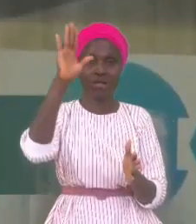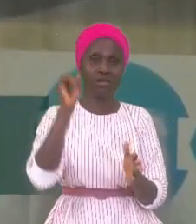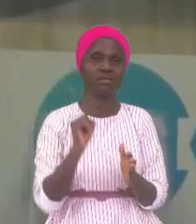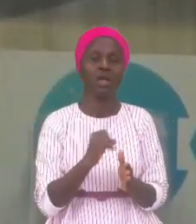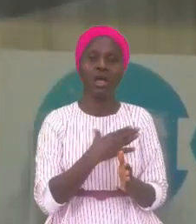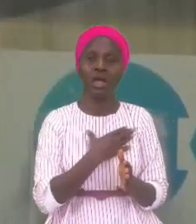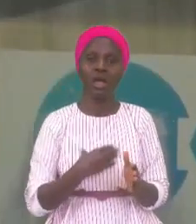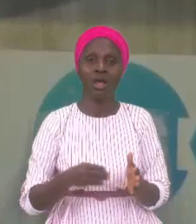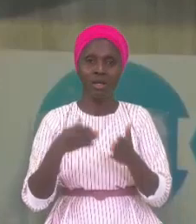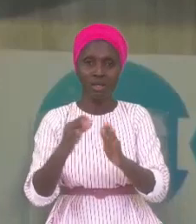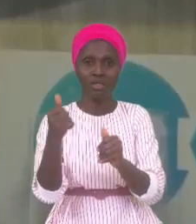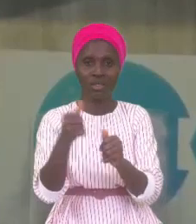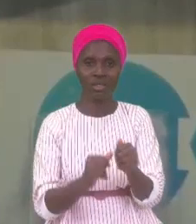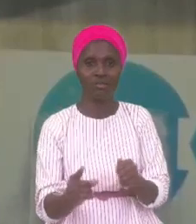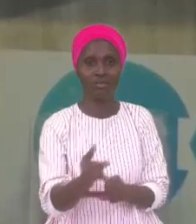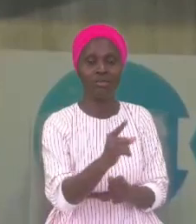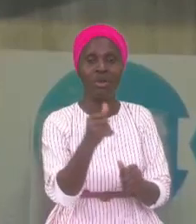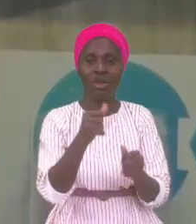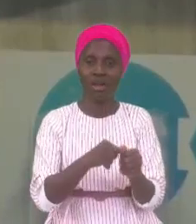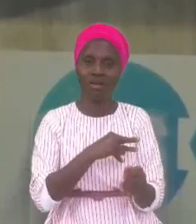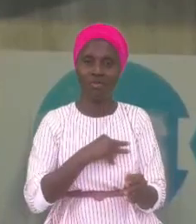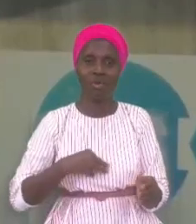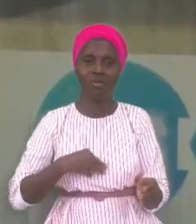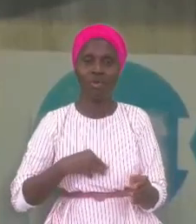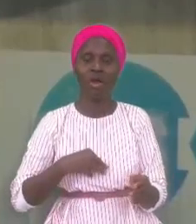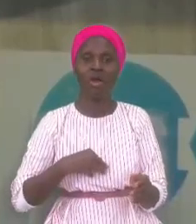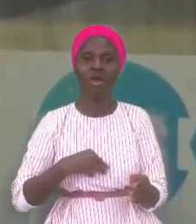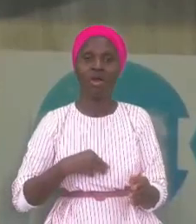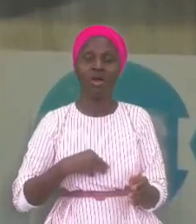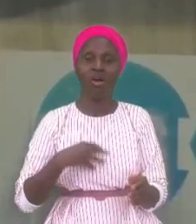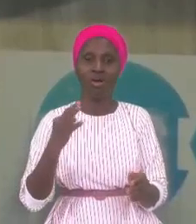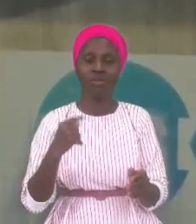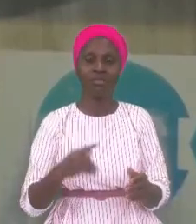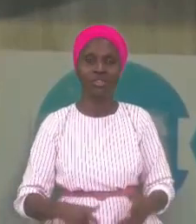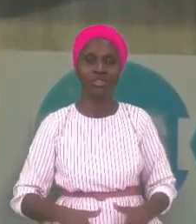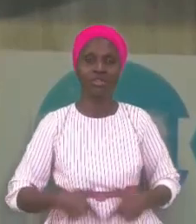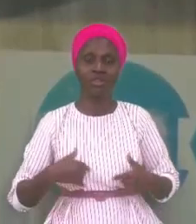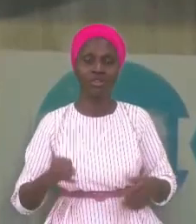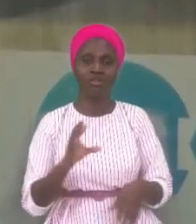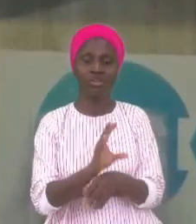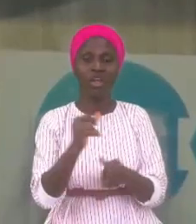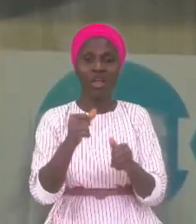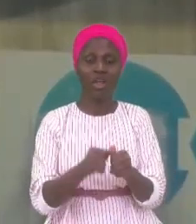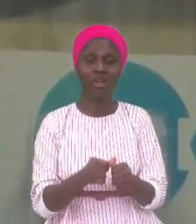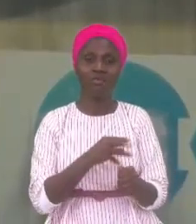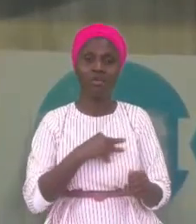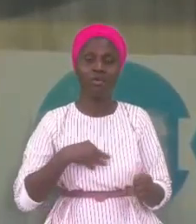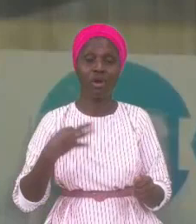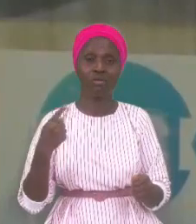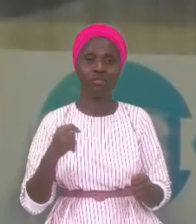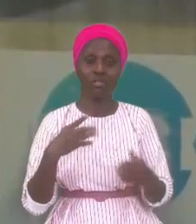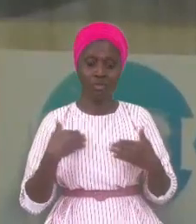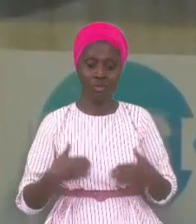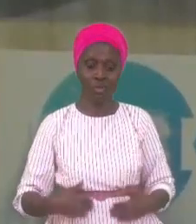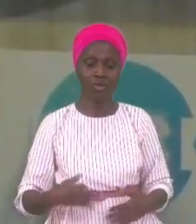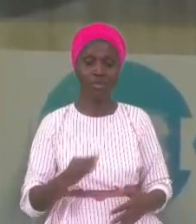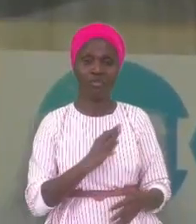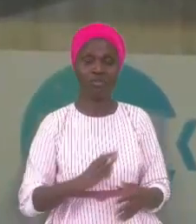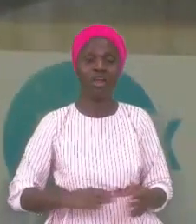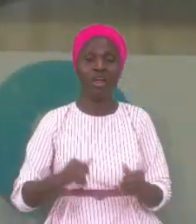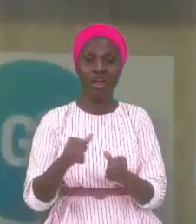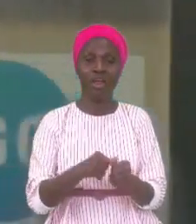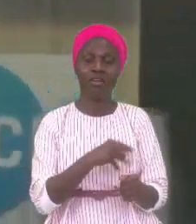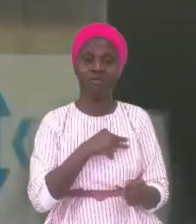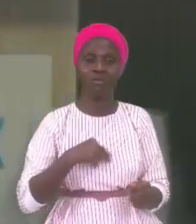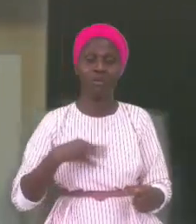everyone, every member of the living church, every member of the body of Christ, every member of the